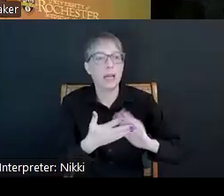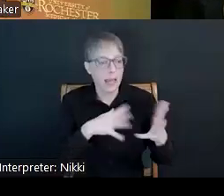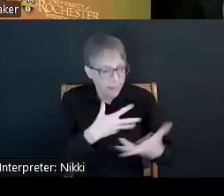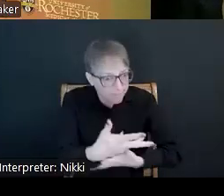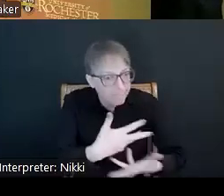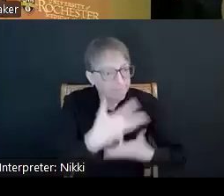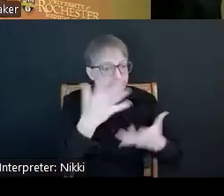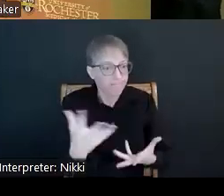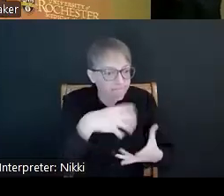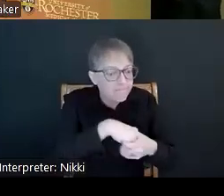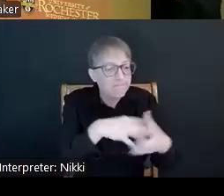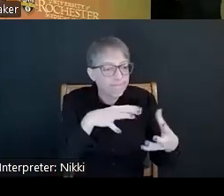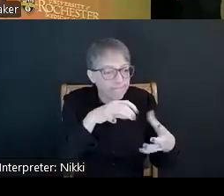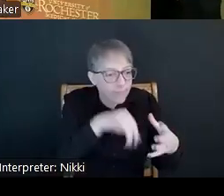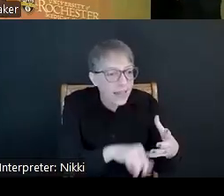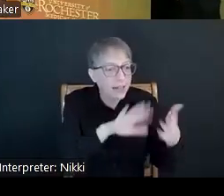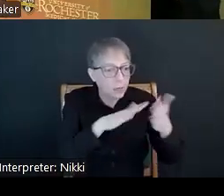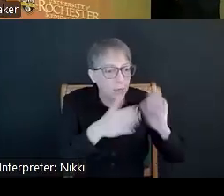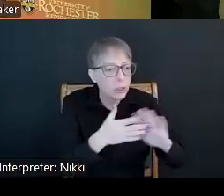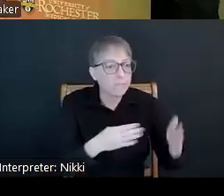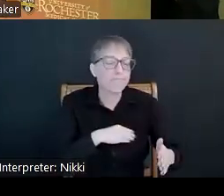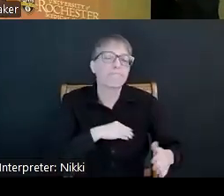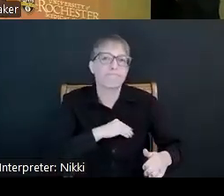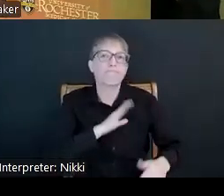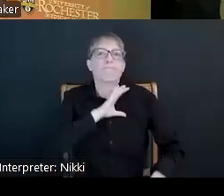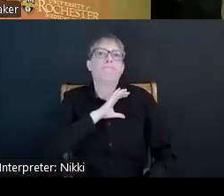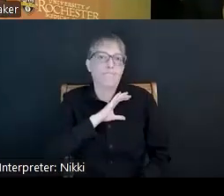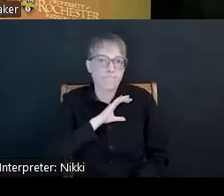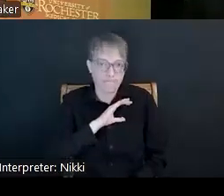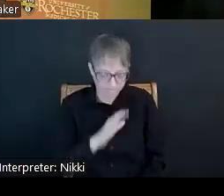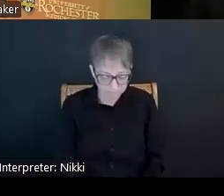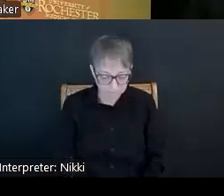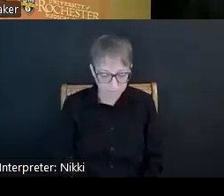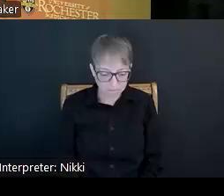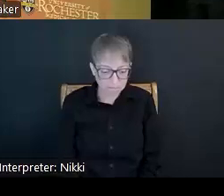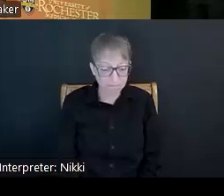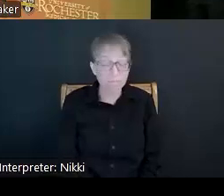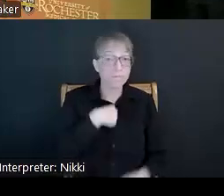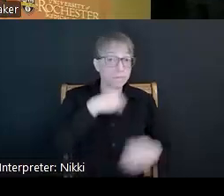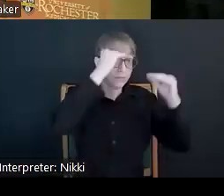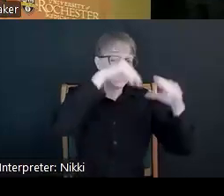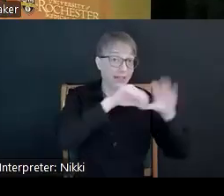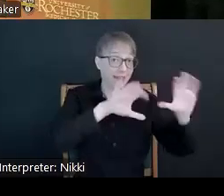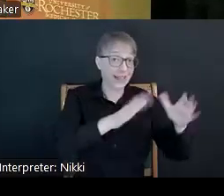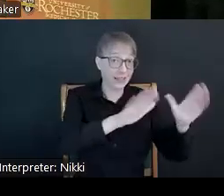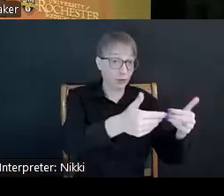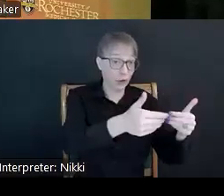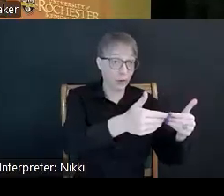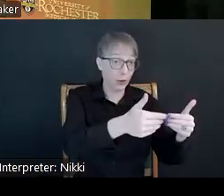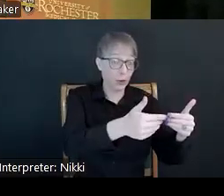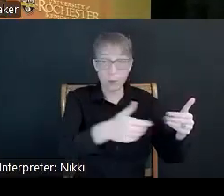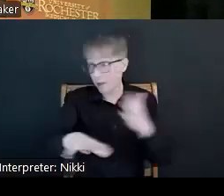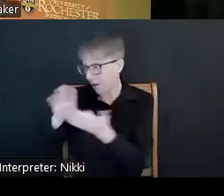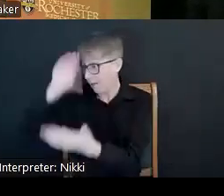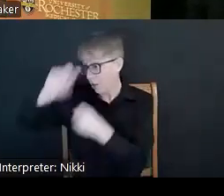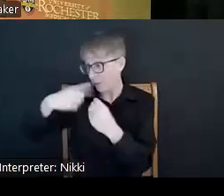community and ensuring that kids are getting the education that they are deserving of. I left the classroom after I learned about this project just because I myself